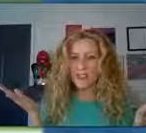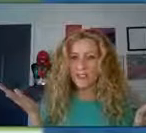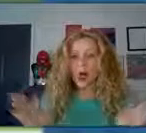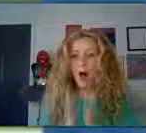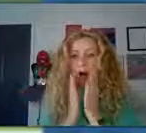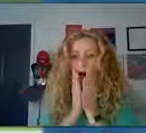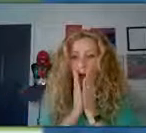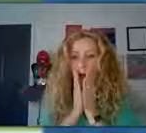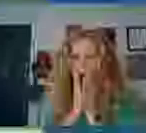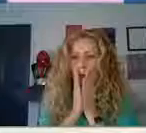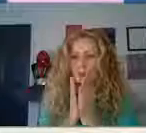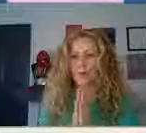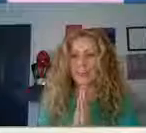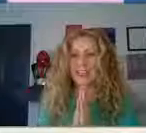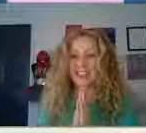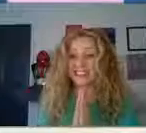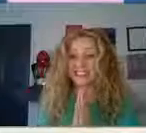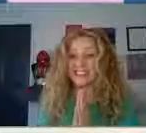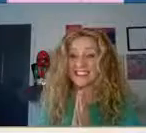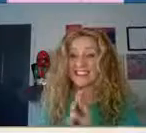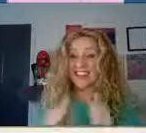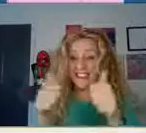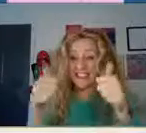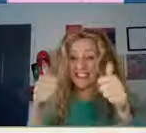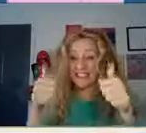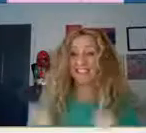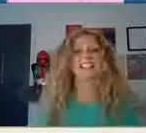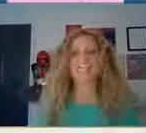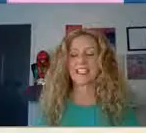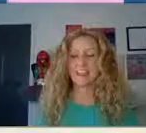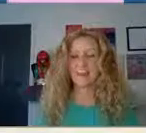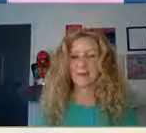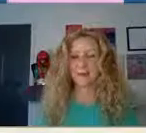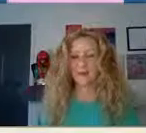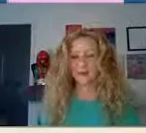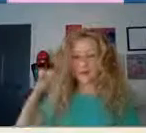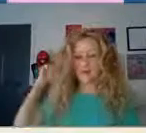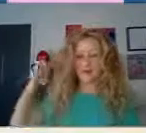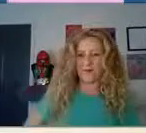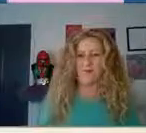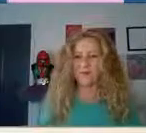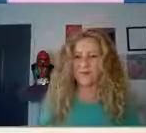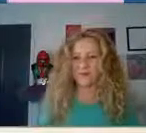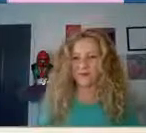is, friends? It is the cross. Yes. It's the cross in your adventure bags.